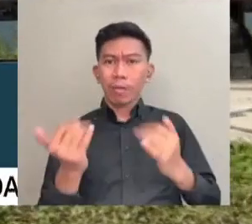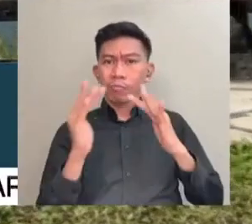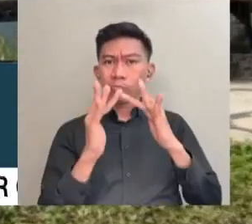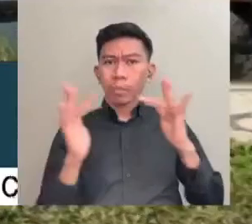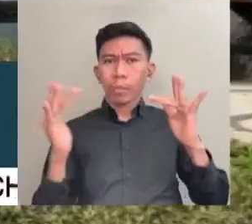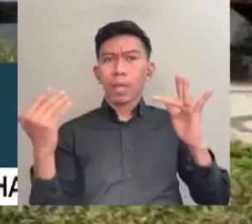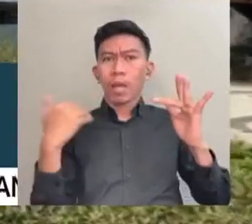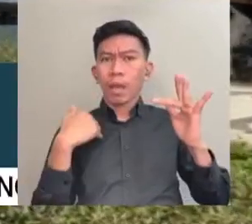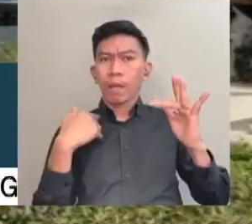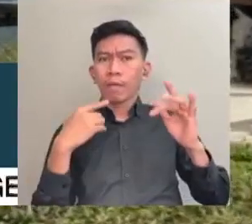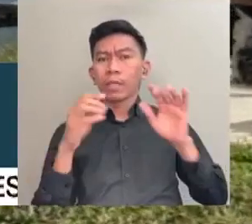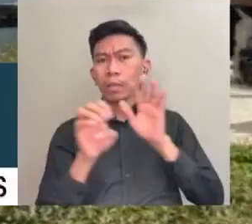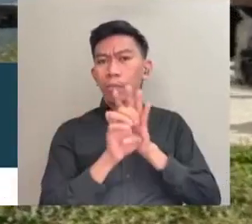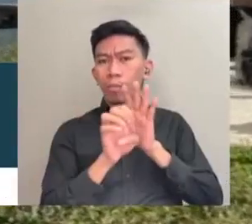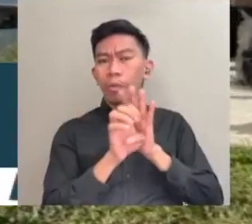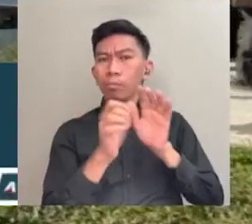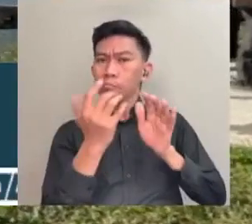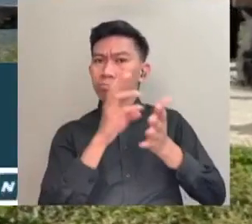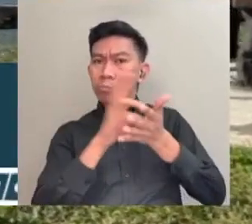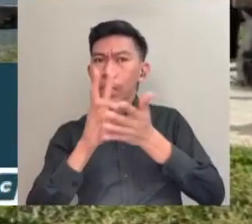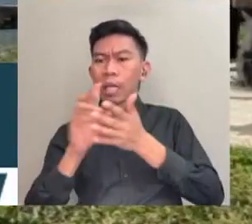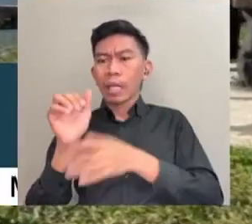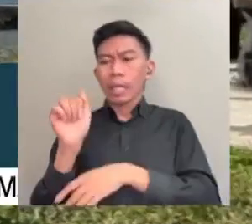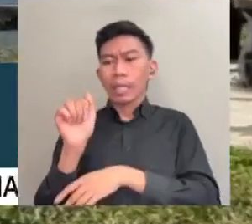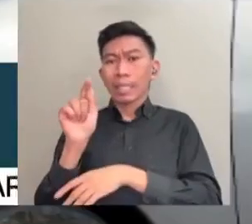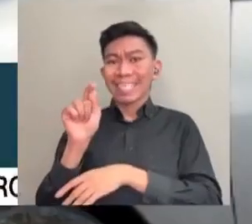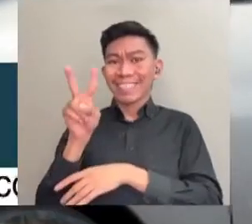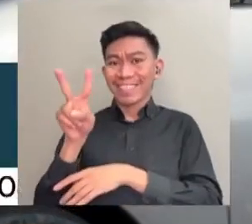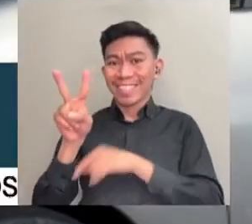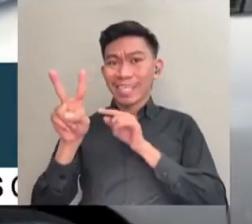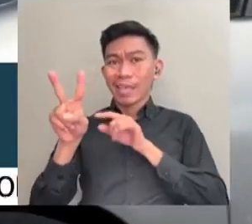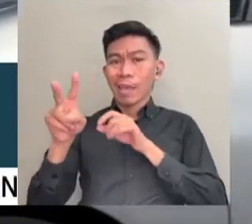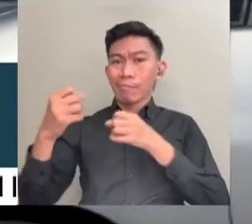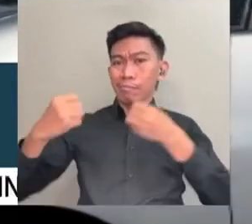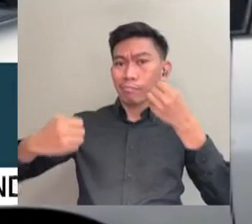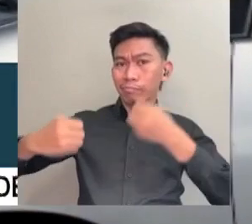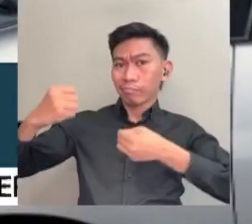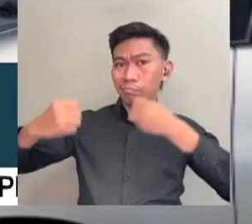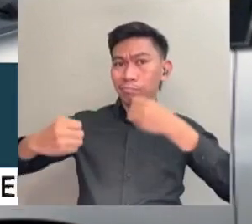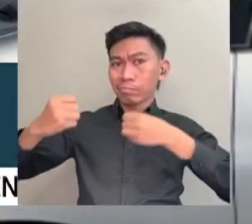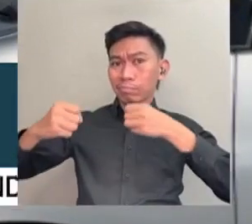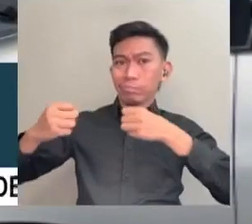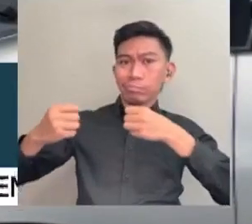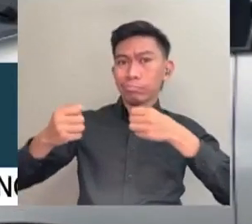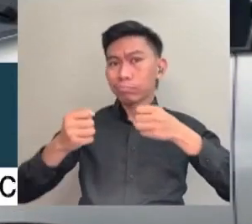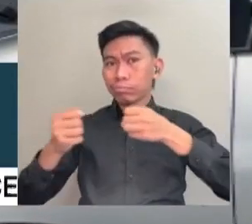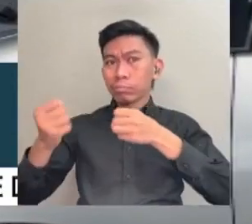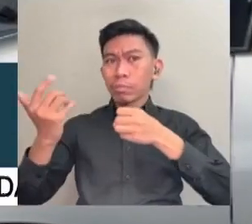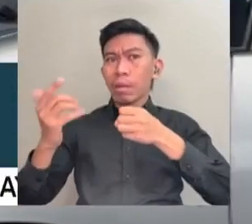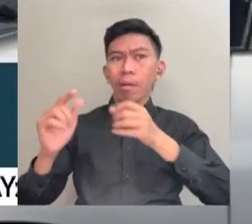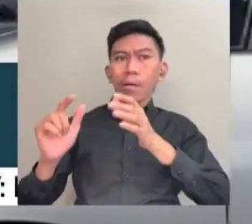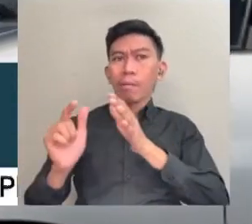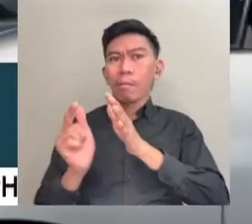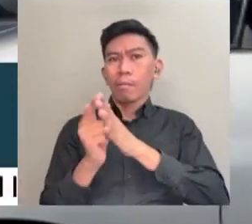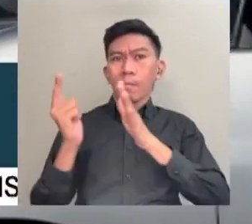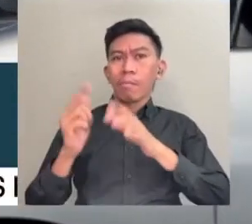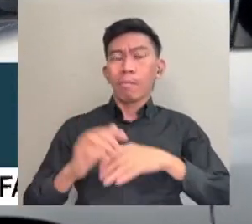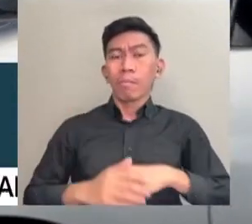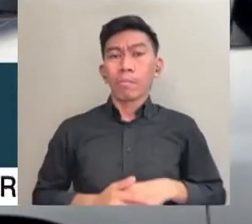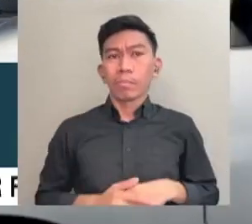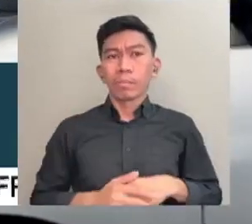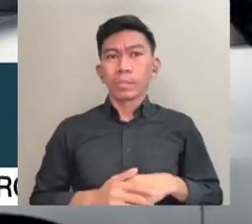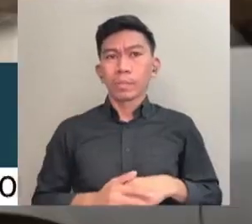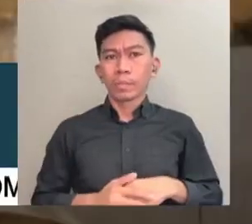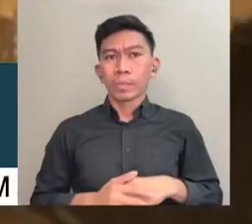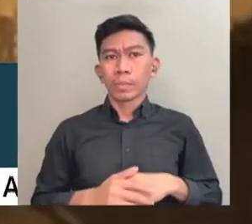ATV rides. Mayon skyline and its neighboring establishments in Buang Tabaco City, which is situated inside